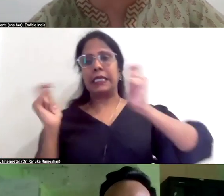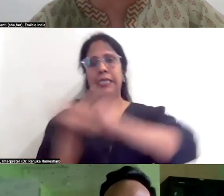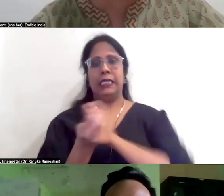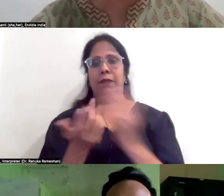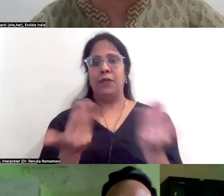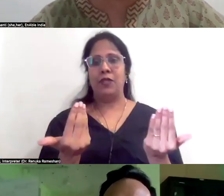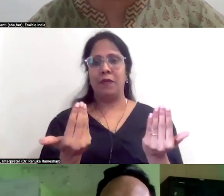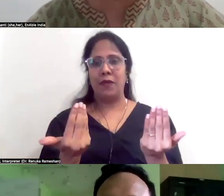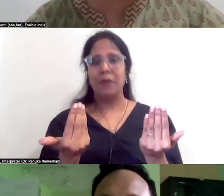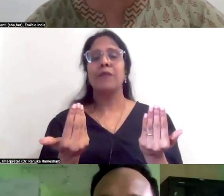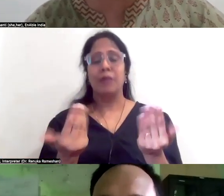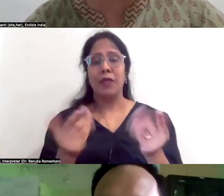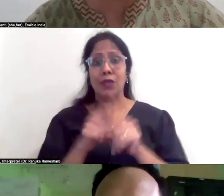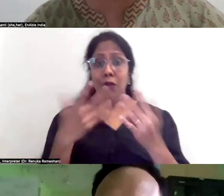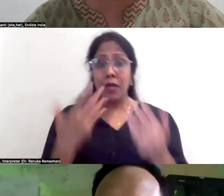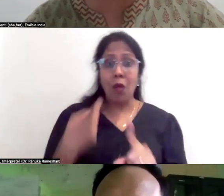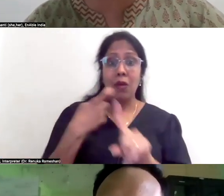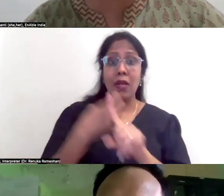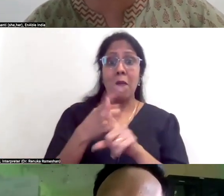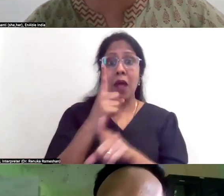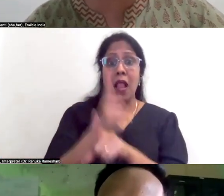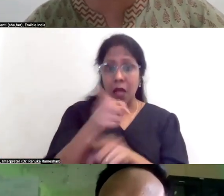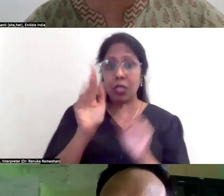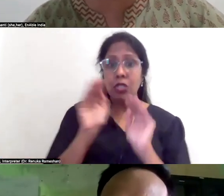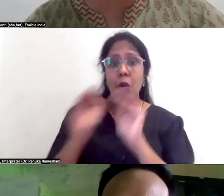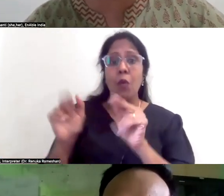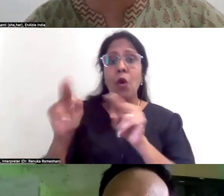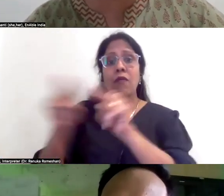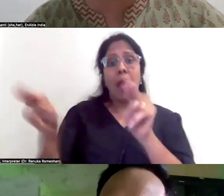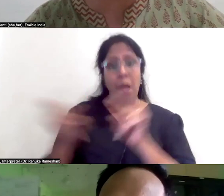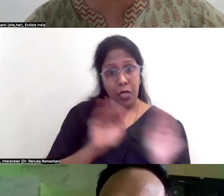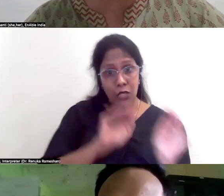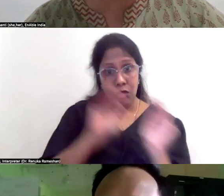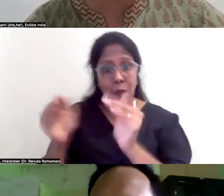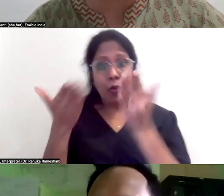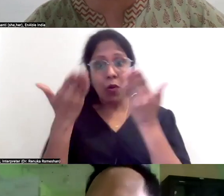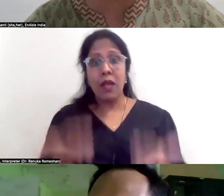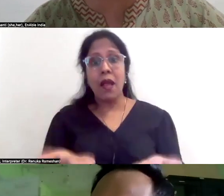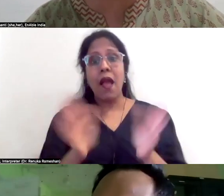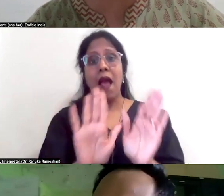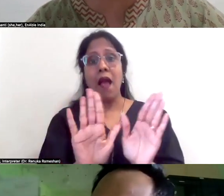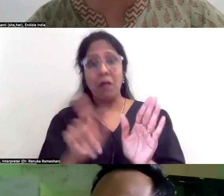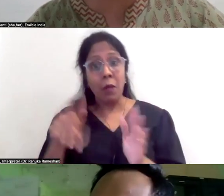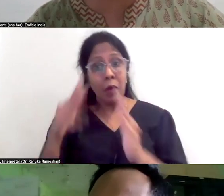your family members. You were talking something about a house? Yes.